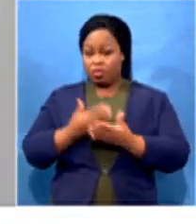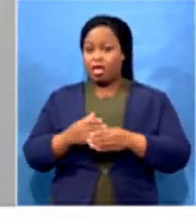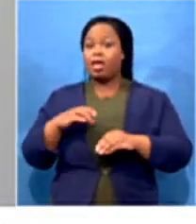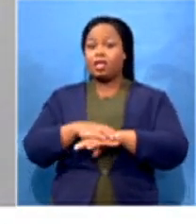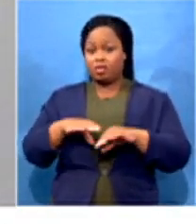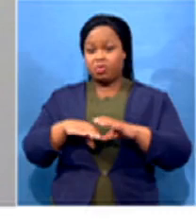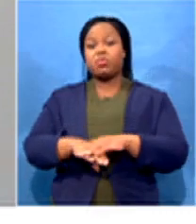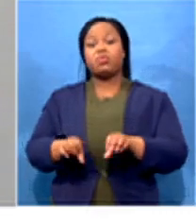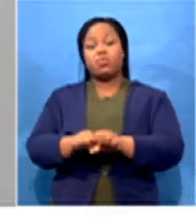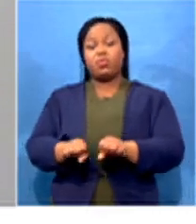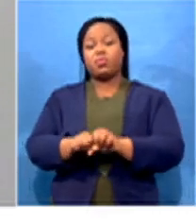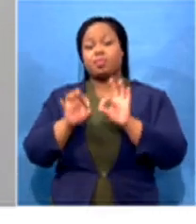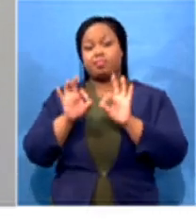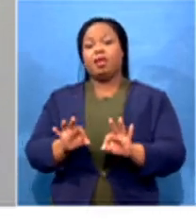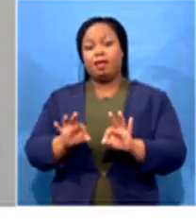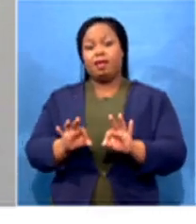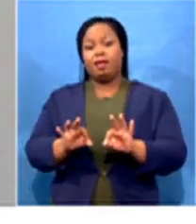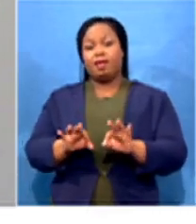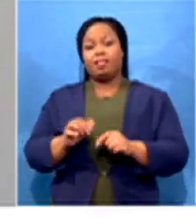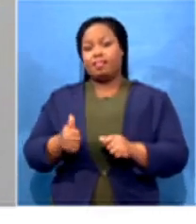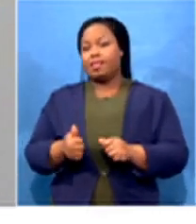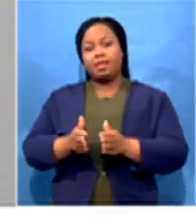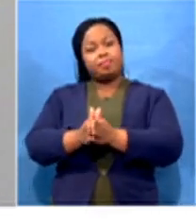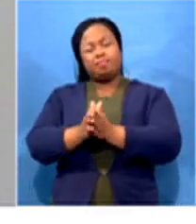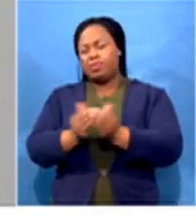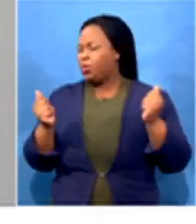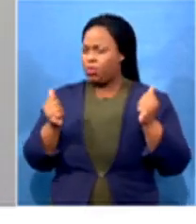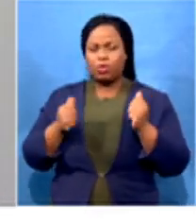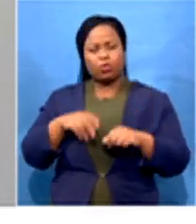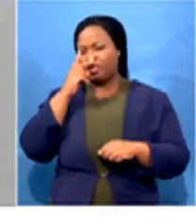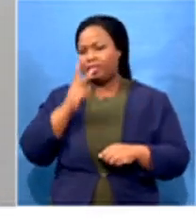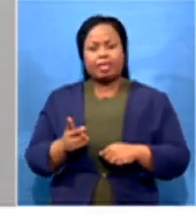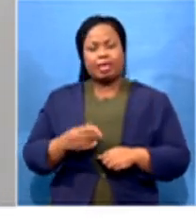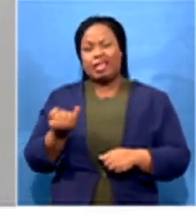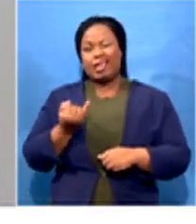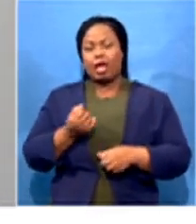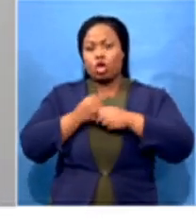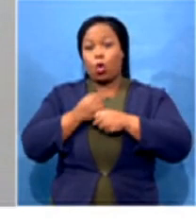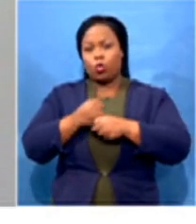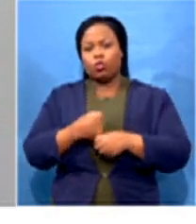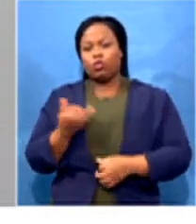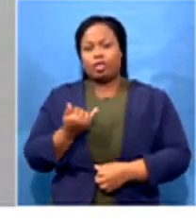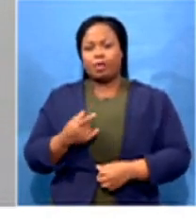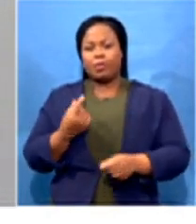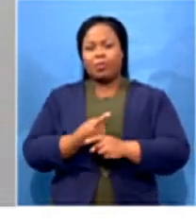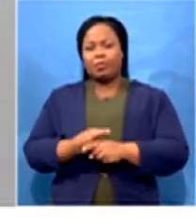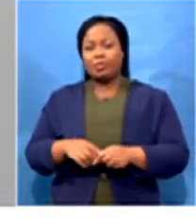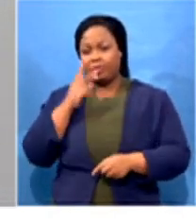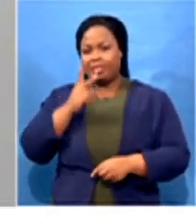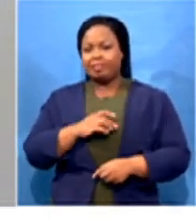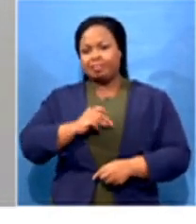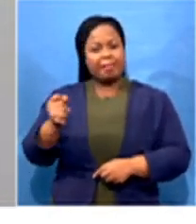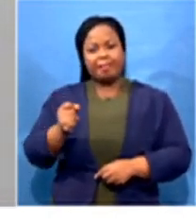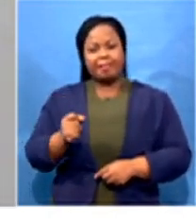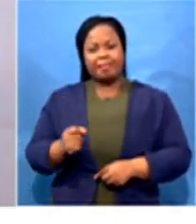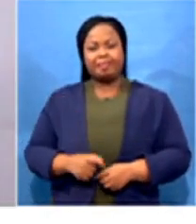shoes on a mule. They're not going to run like a racing horse, you know. The racing horses will run